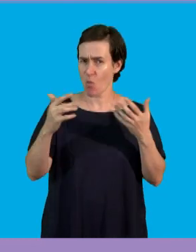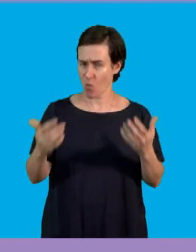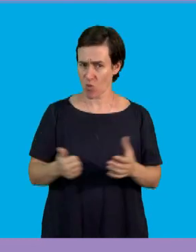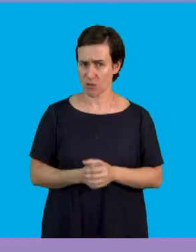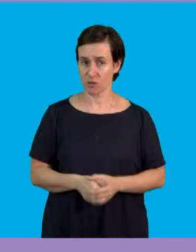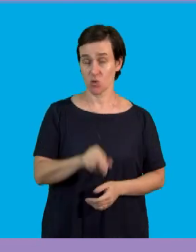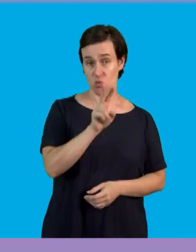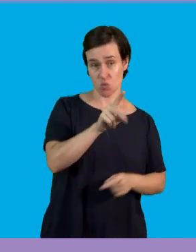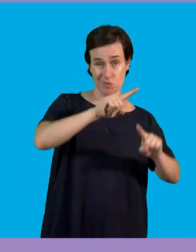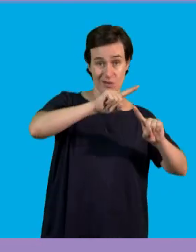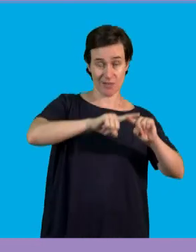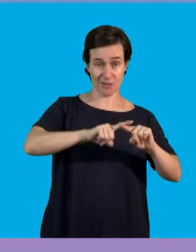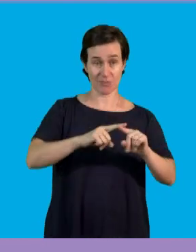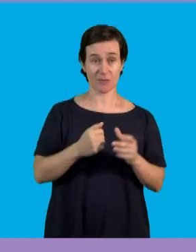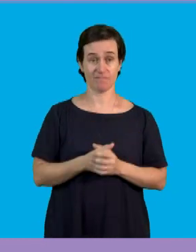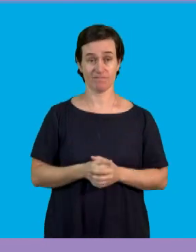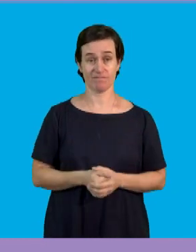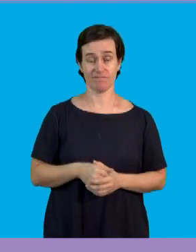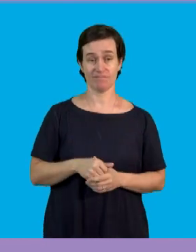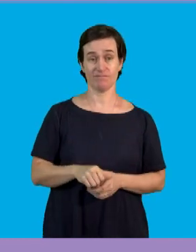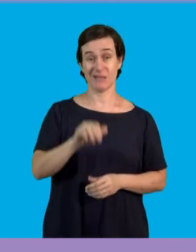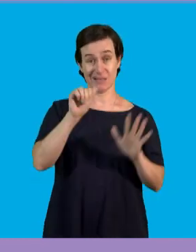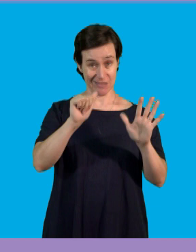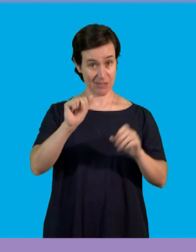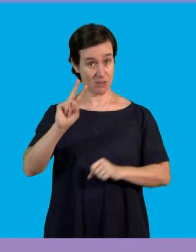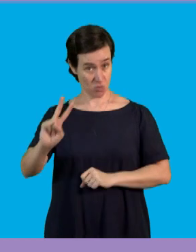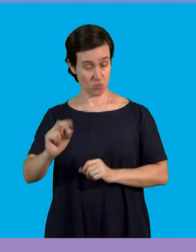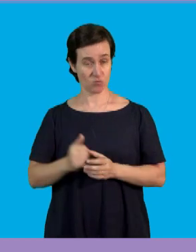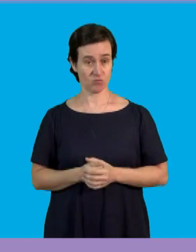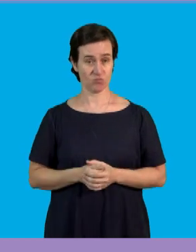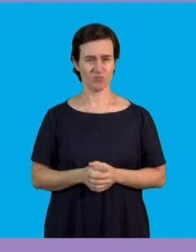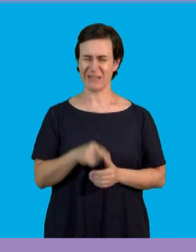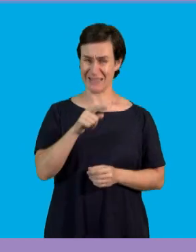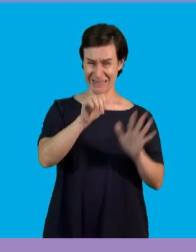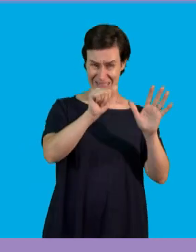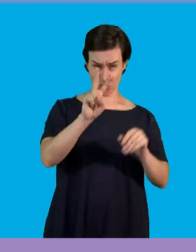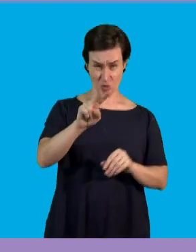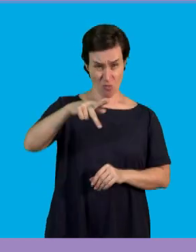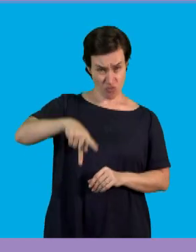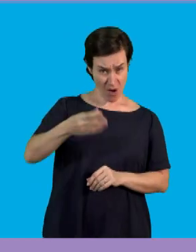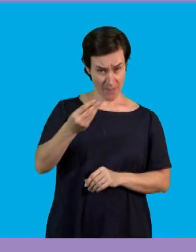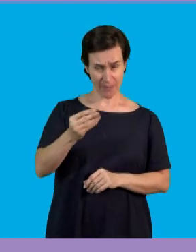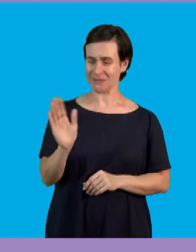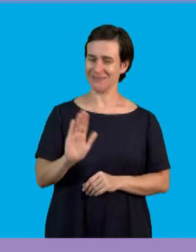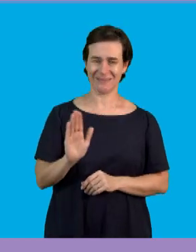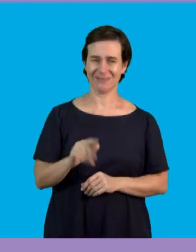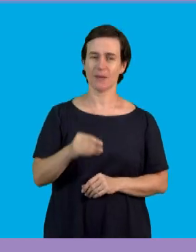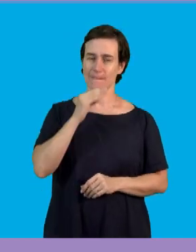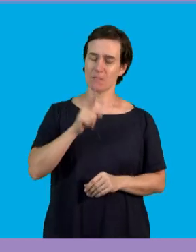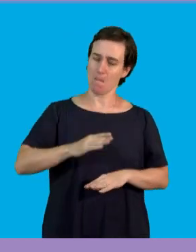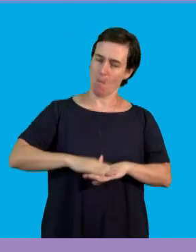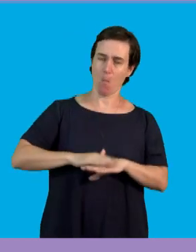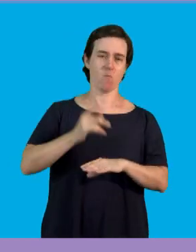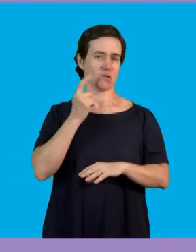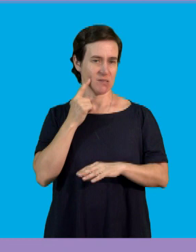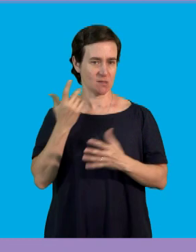from, that is 2 multiplied by 62. And because 62 is not a prime number, we're going to